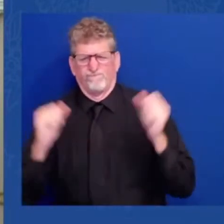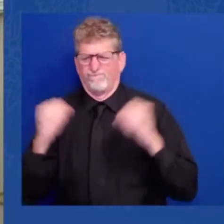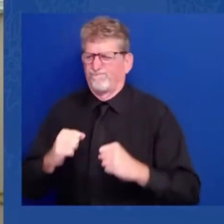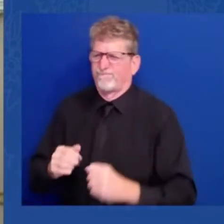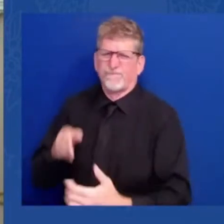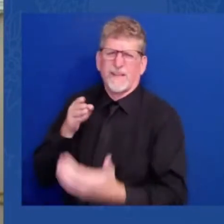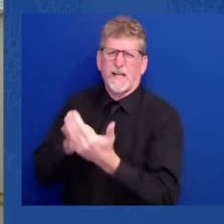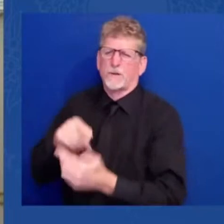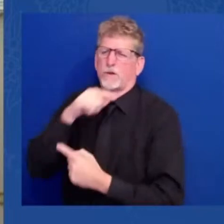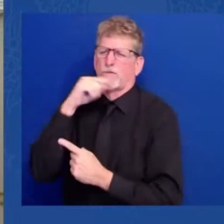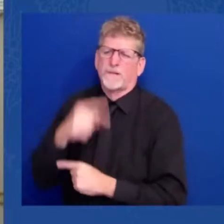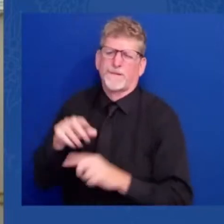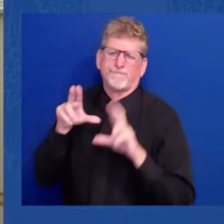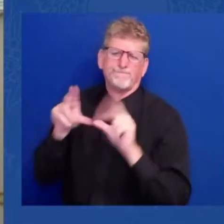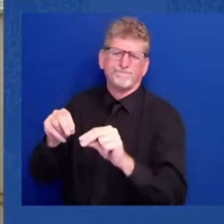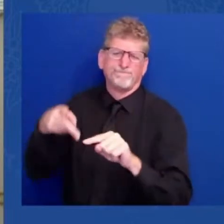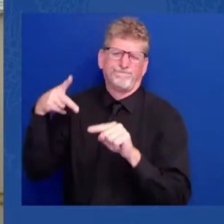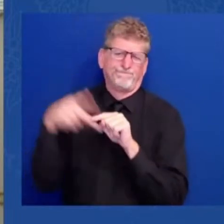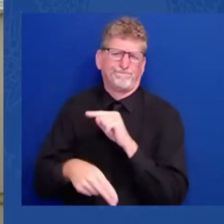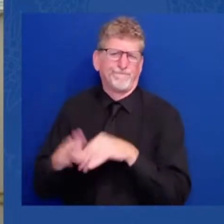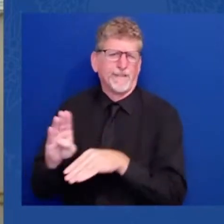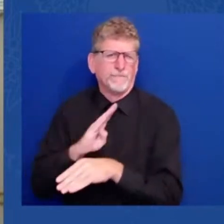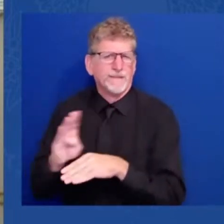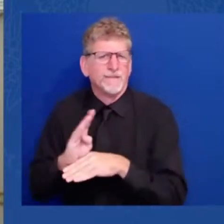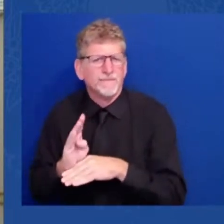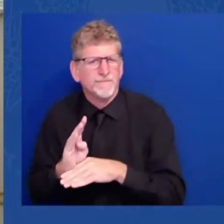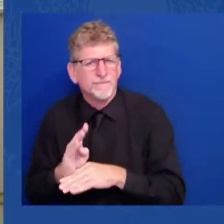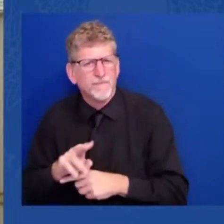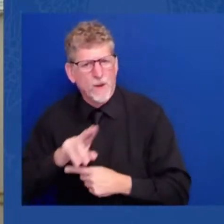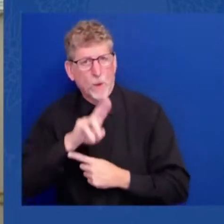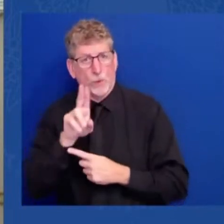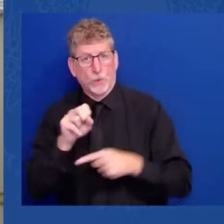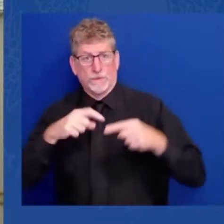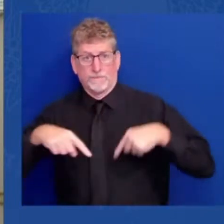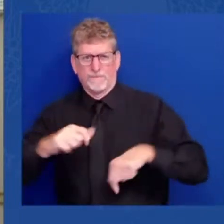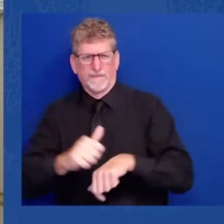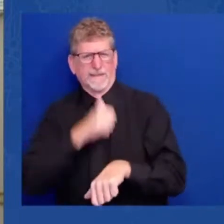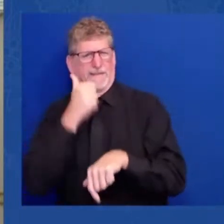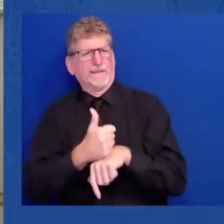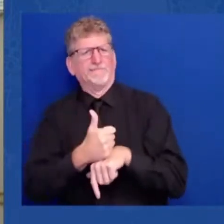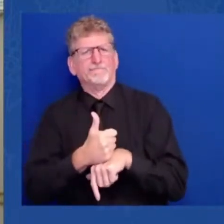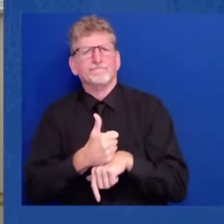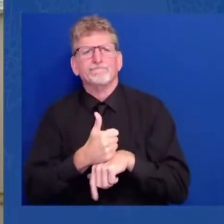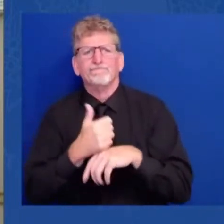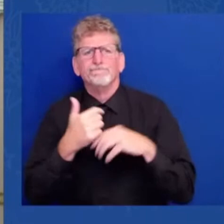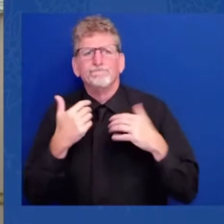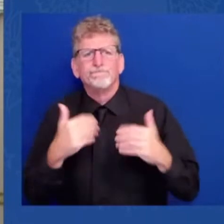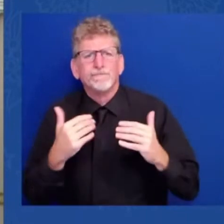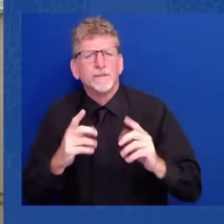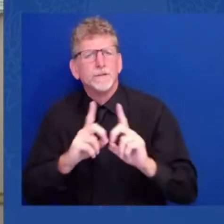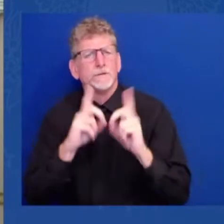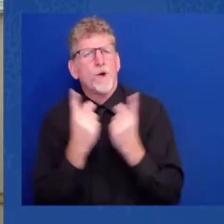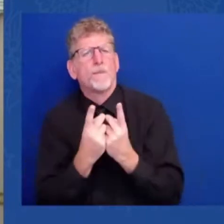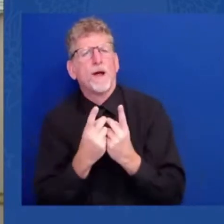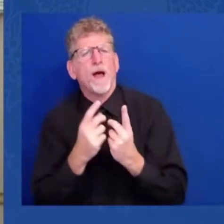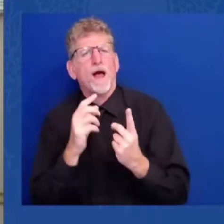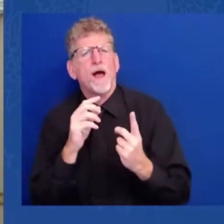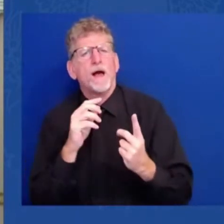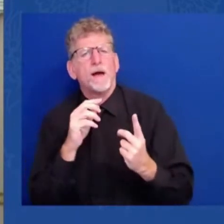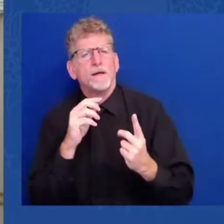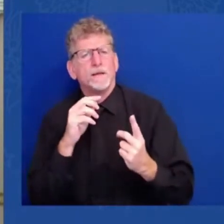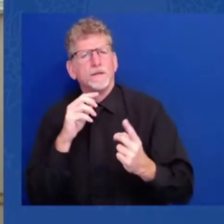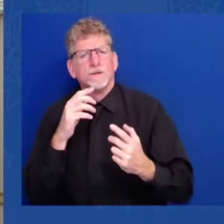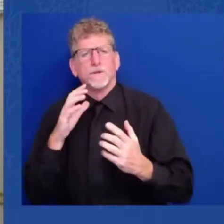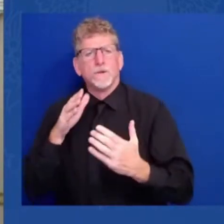go after the crimes of Russian oligarchs. And we're joining with our European allies to find and seize their yachts,